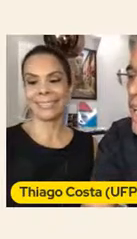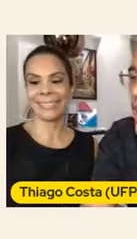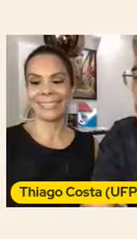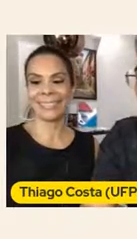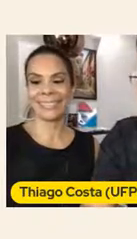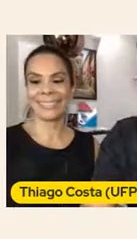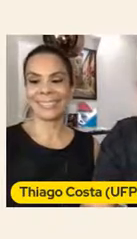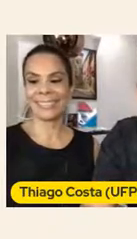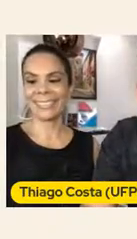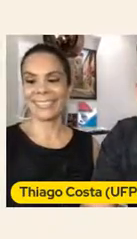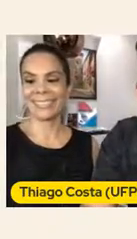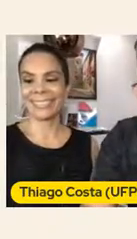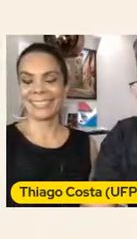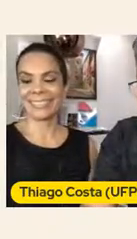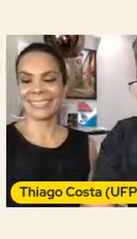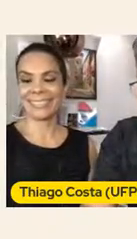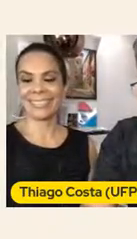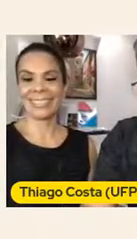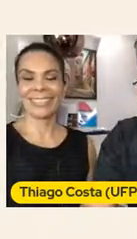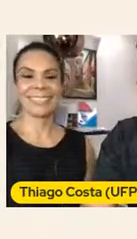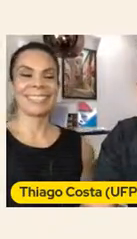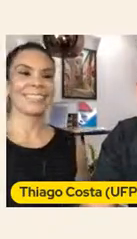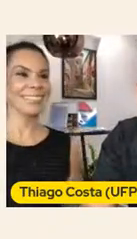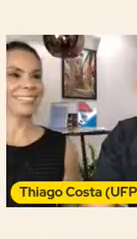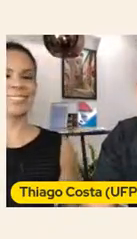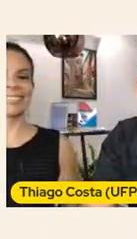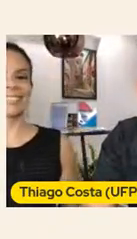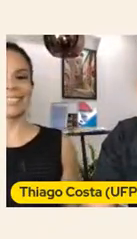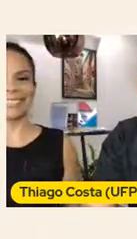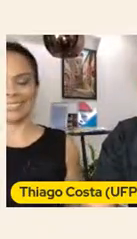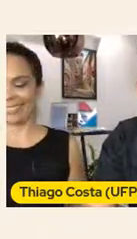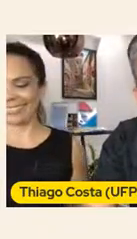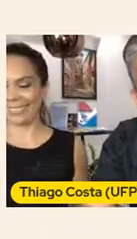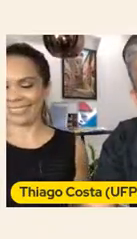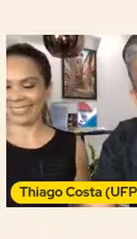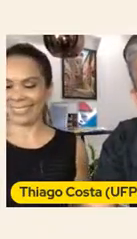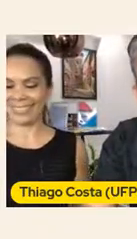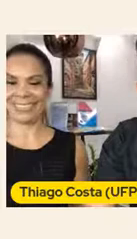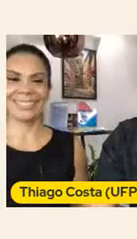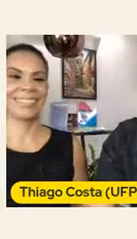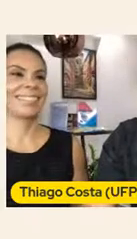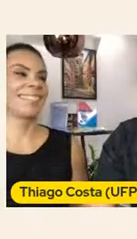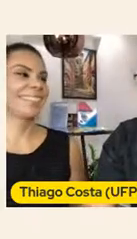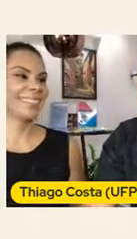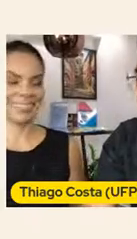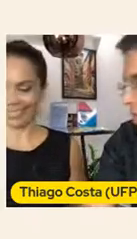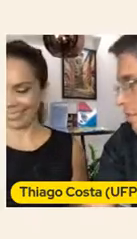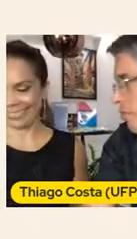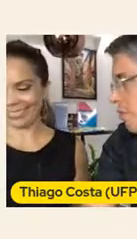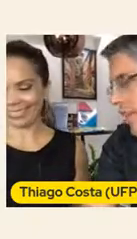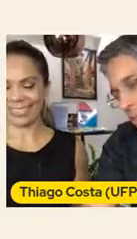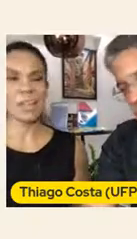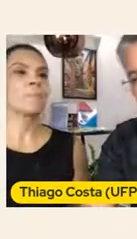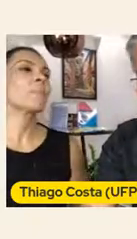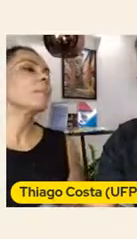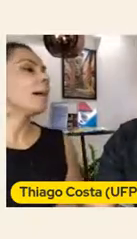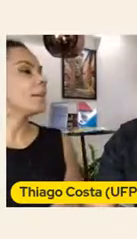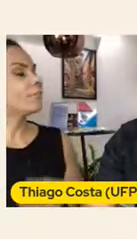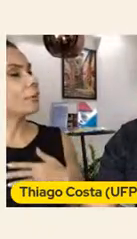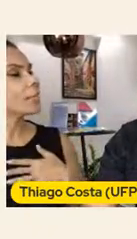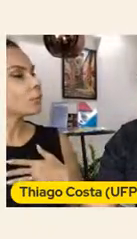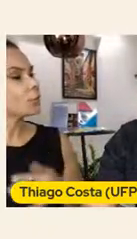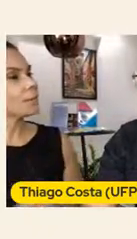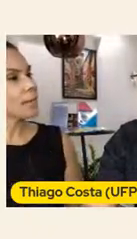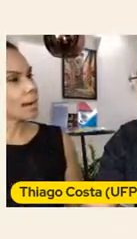229. Rosângela Pacífico Marinho. 229. Rosângela Pacífico Marinho.